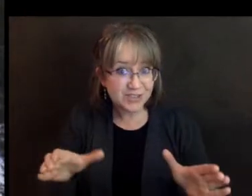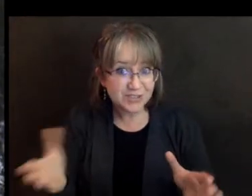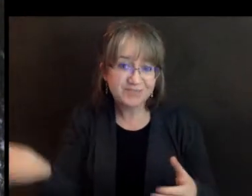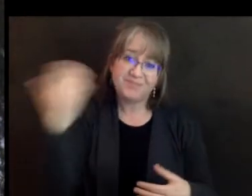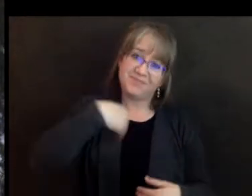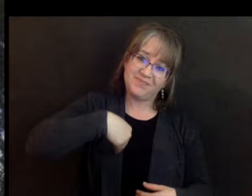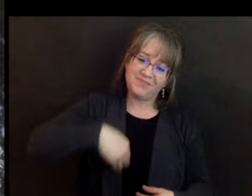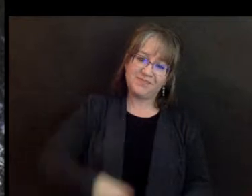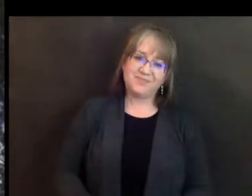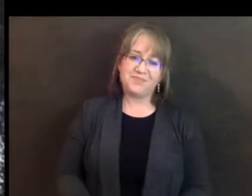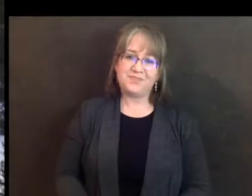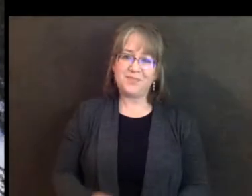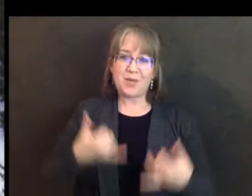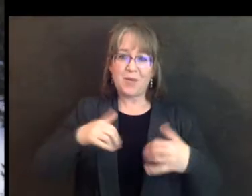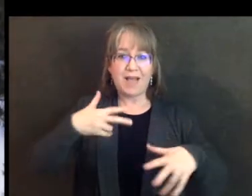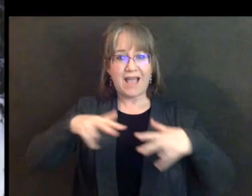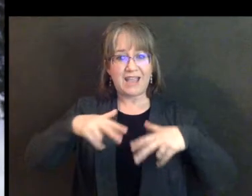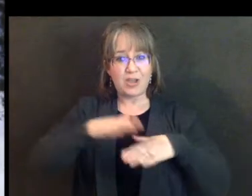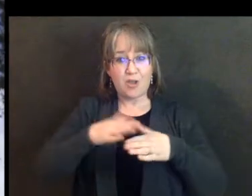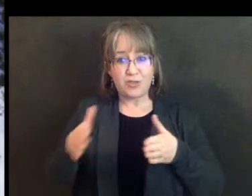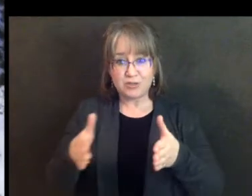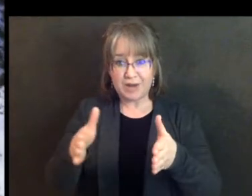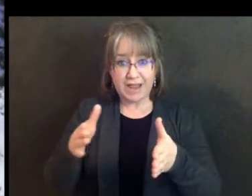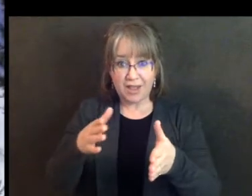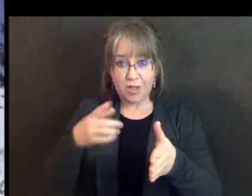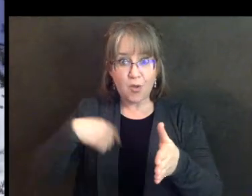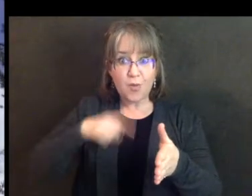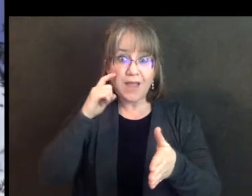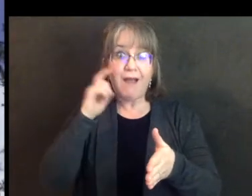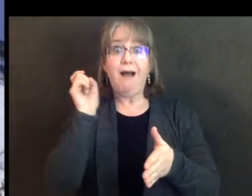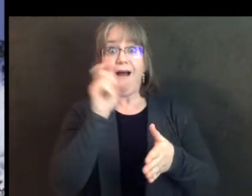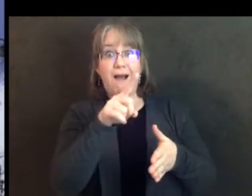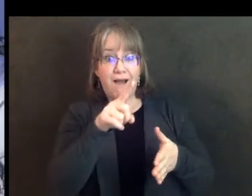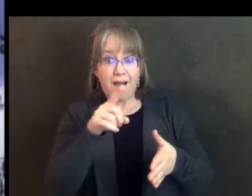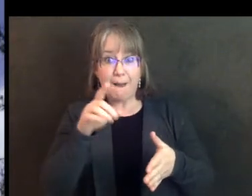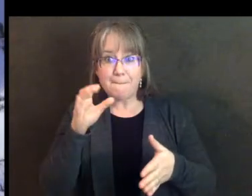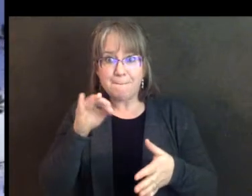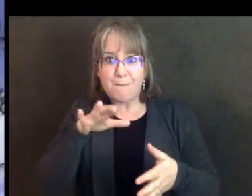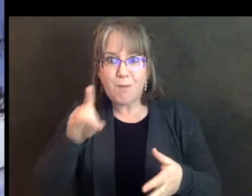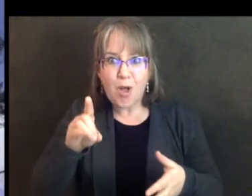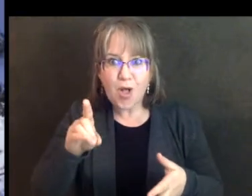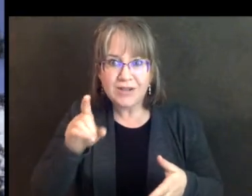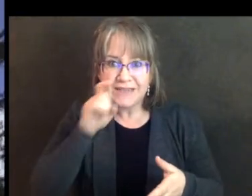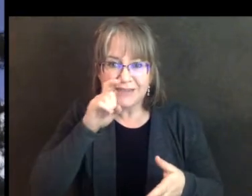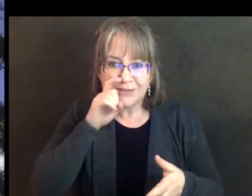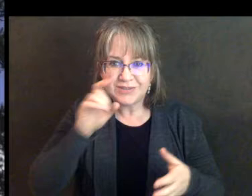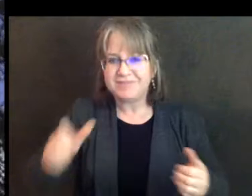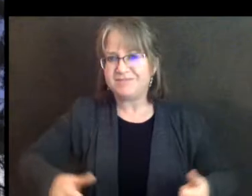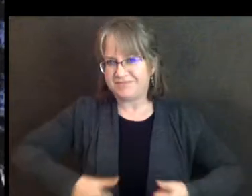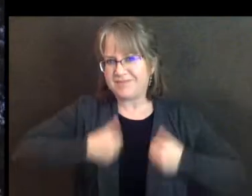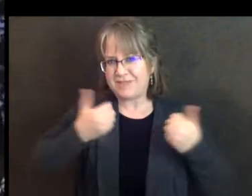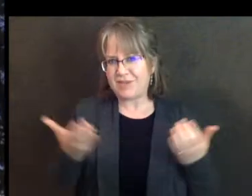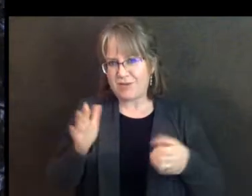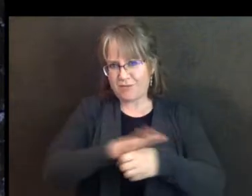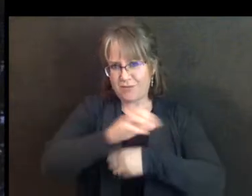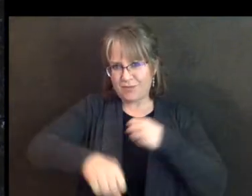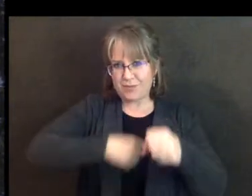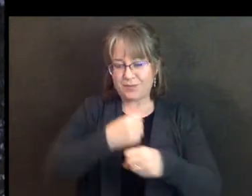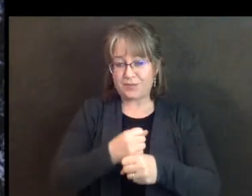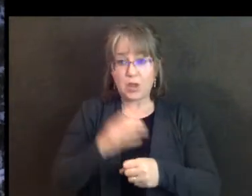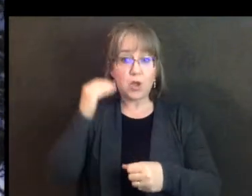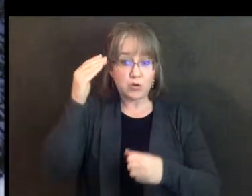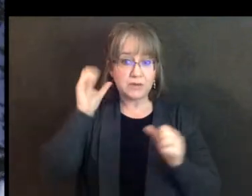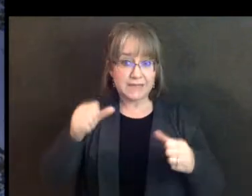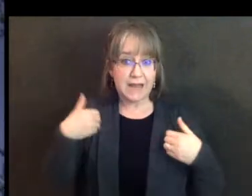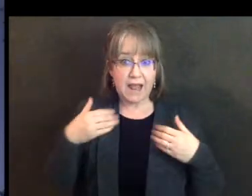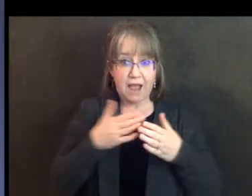While hiking along the trail, we saw a bald eagle for ourselves. Bald eagles live at the park year-round. Adults can have a wingspan of up to